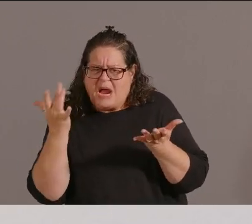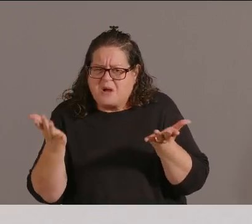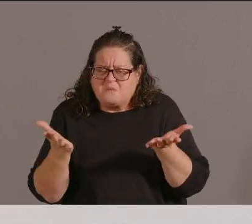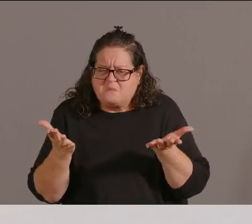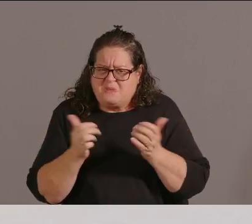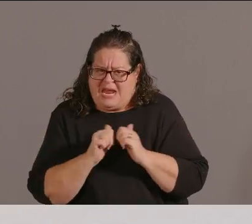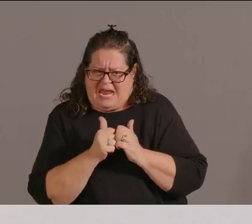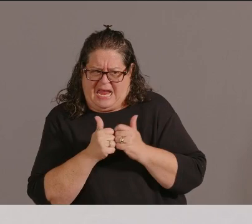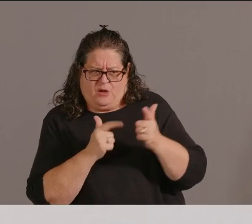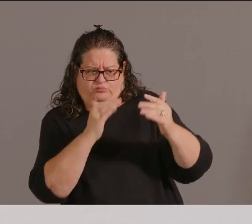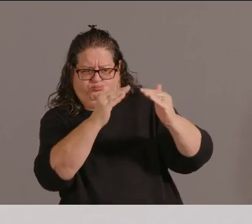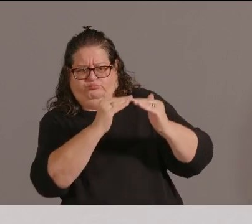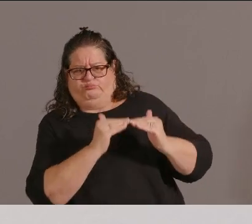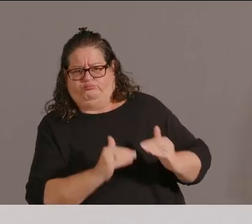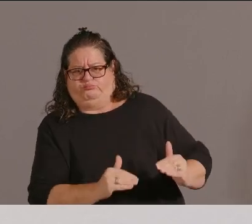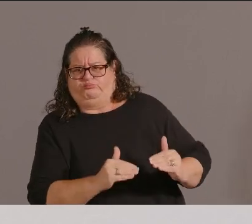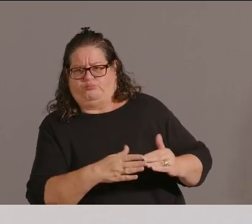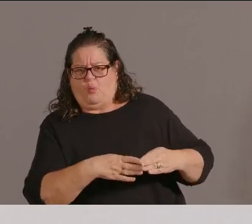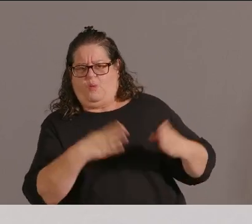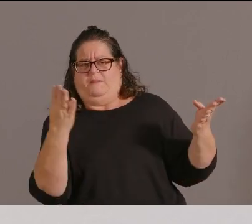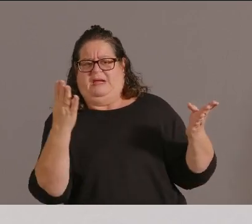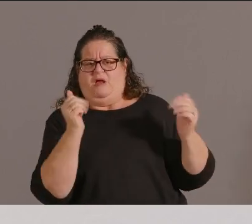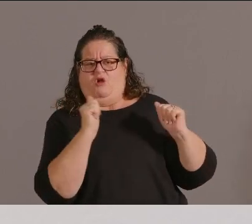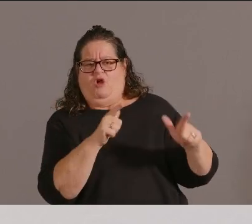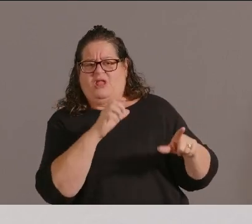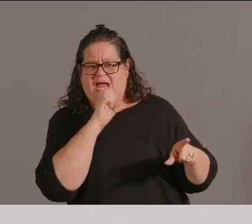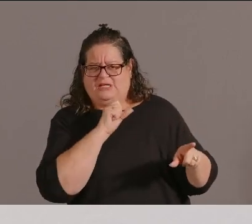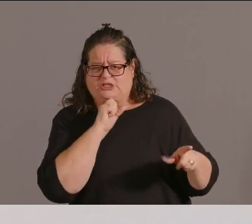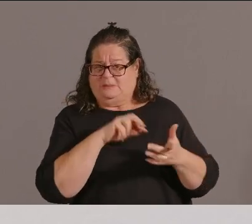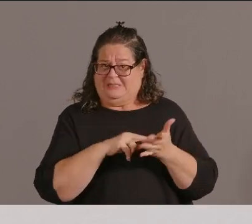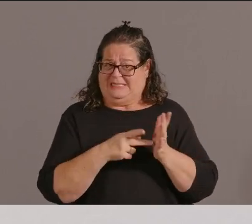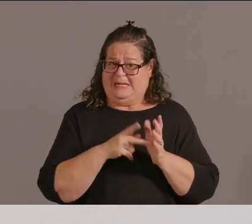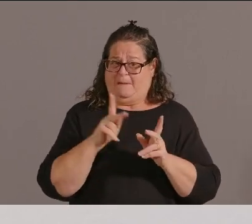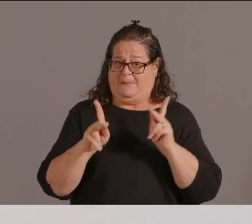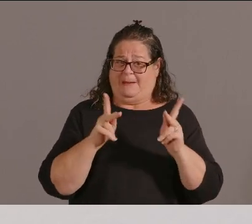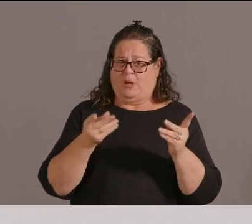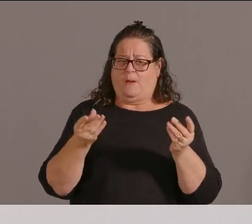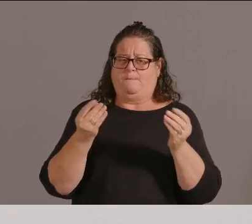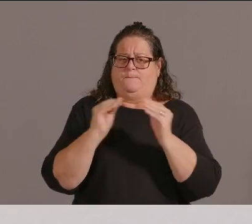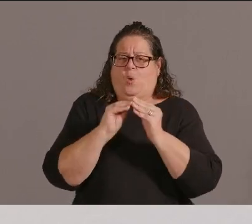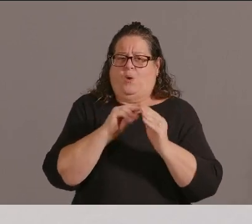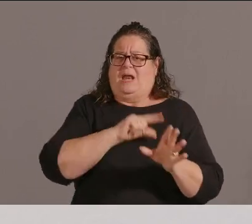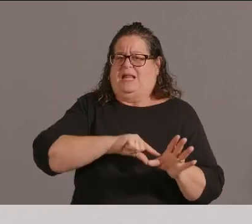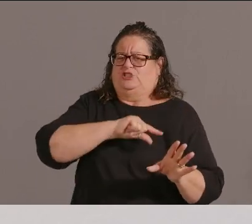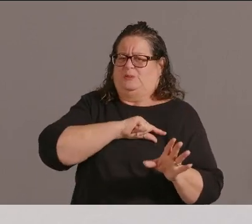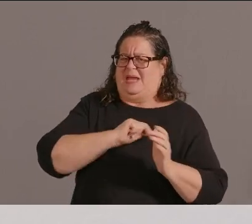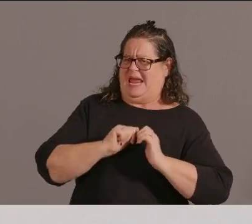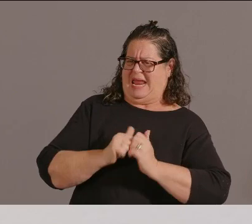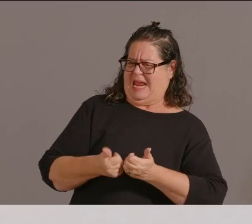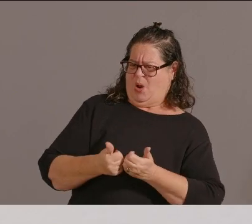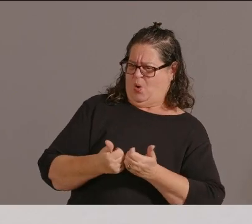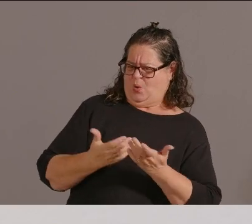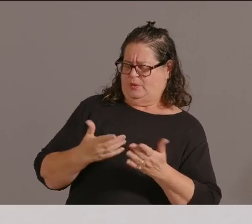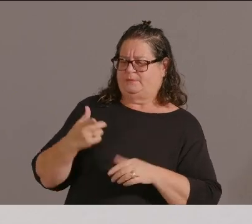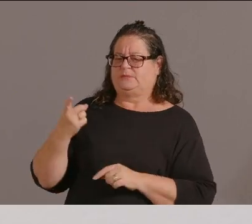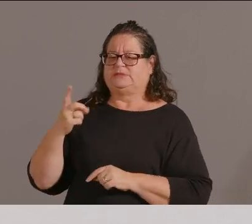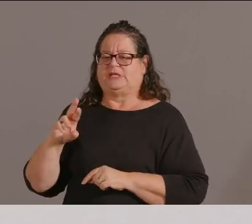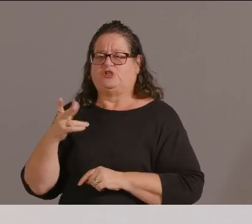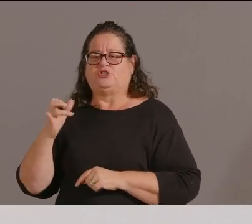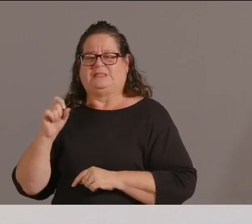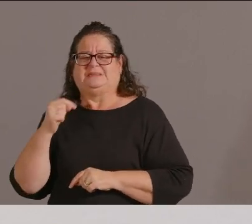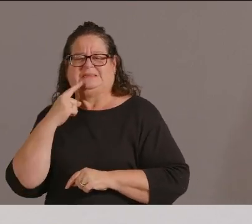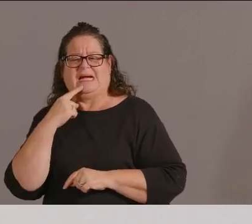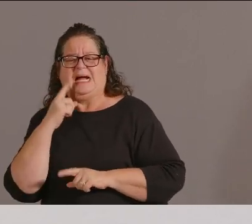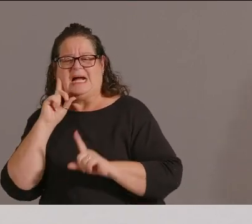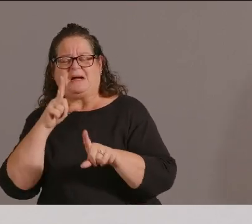to fill their appointments by making more people eligible? So I think it's a combination. We have been providing vaccine on a